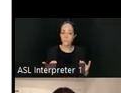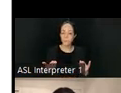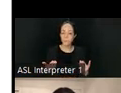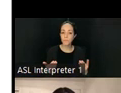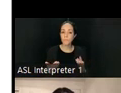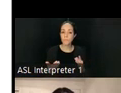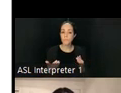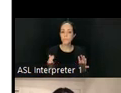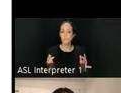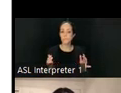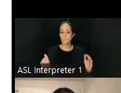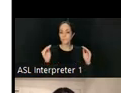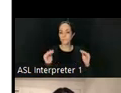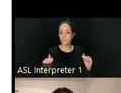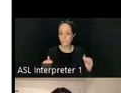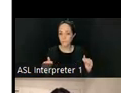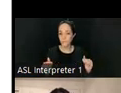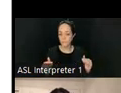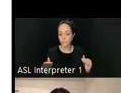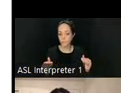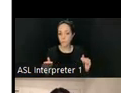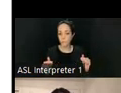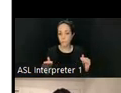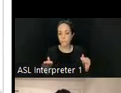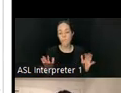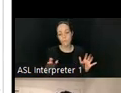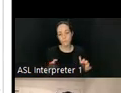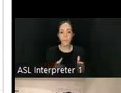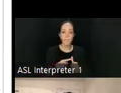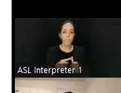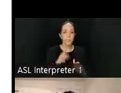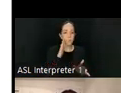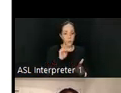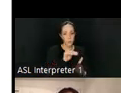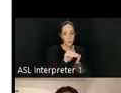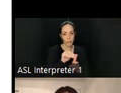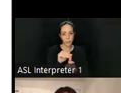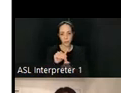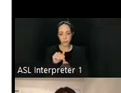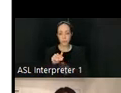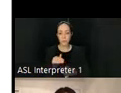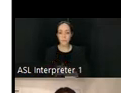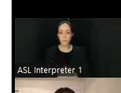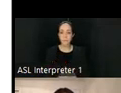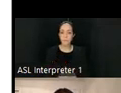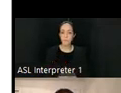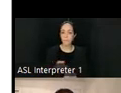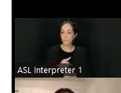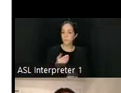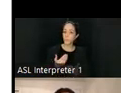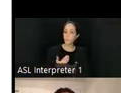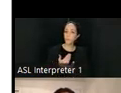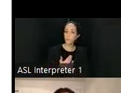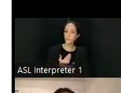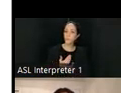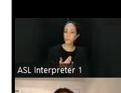page two. And as a reminder for those who are new, welcome,